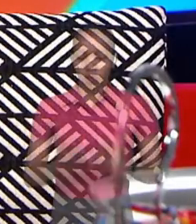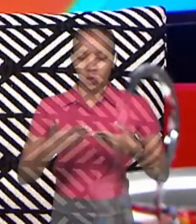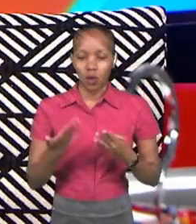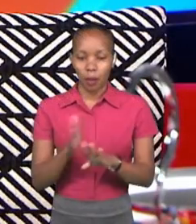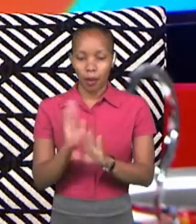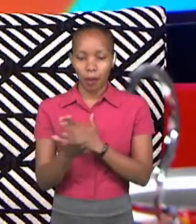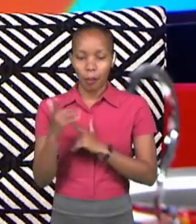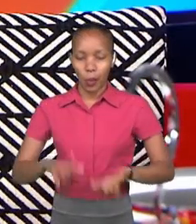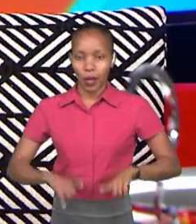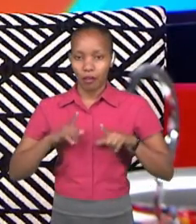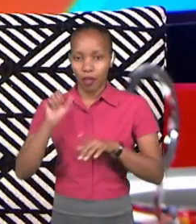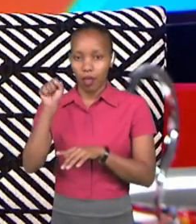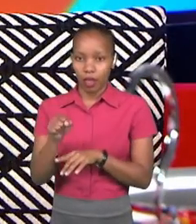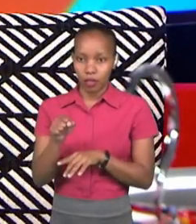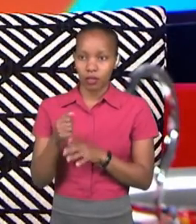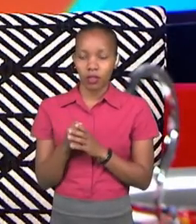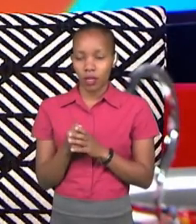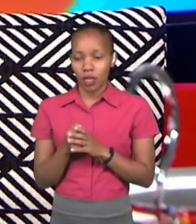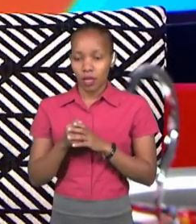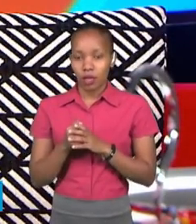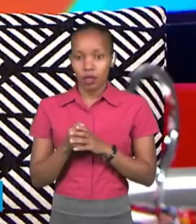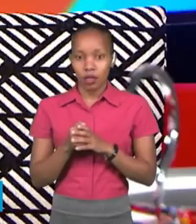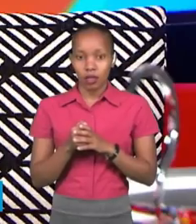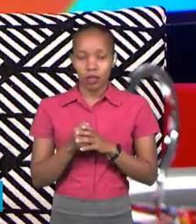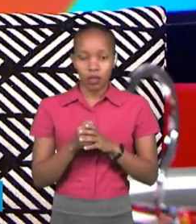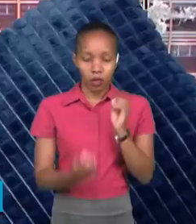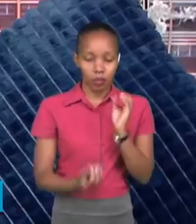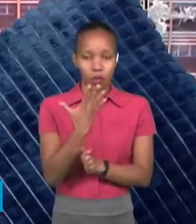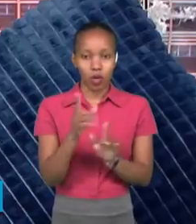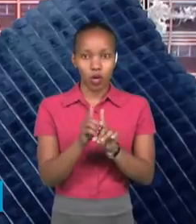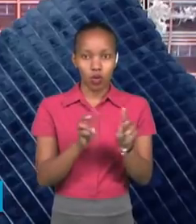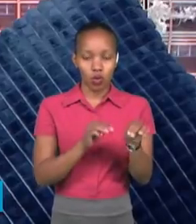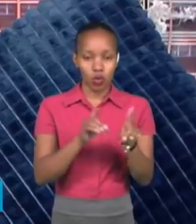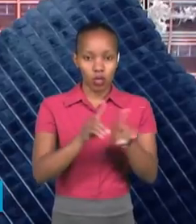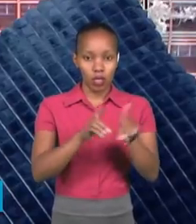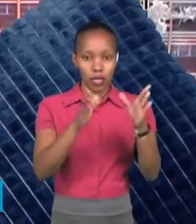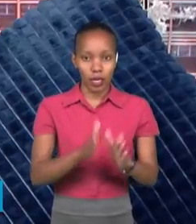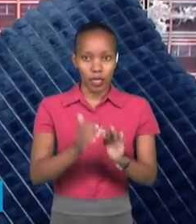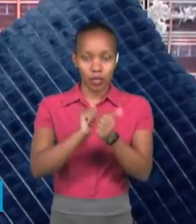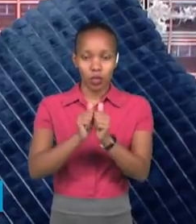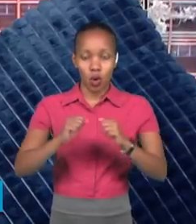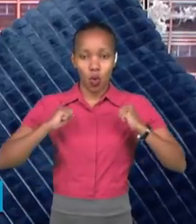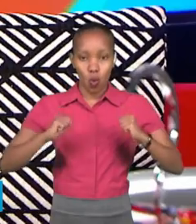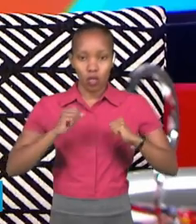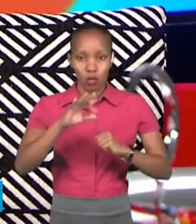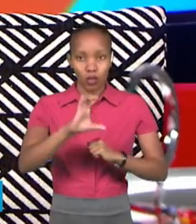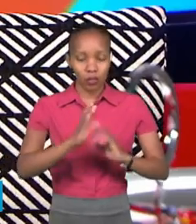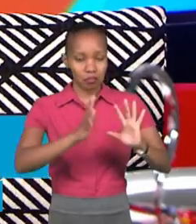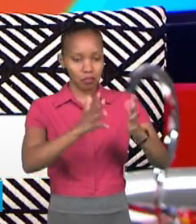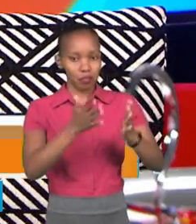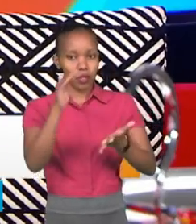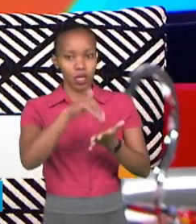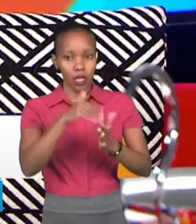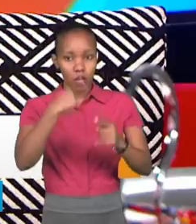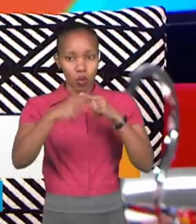Welcome back to Morning Live. Yes, Solomon Alubala is here in studio, founder and of course director, sporting director of Wazito FC. Congratulations once again to them. They've